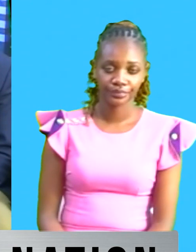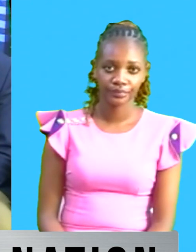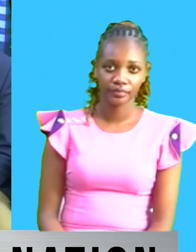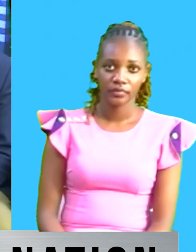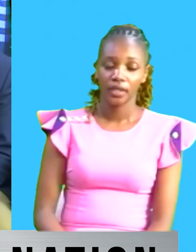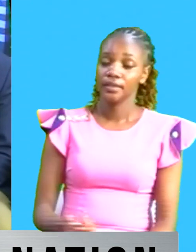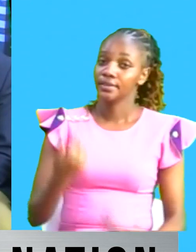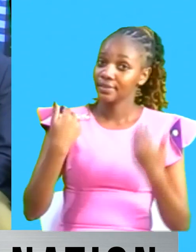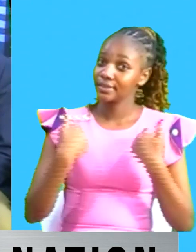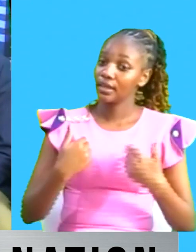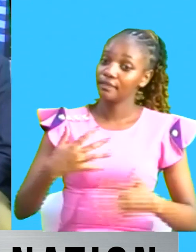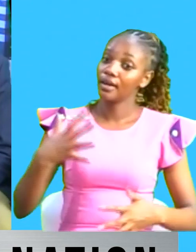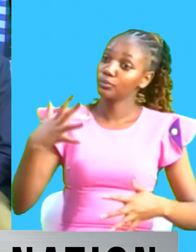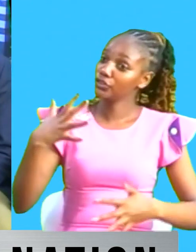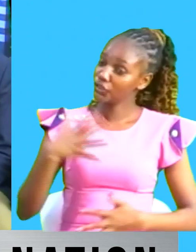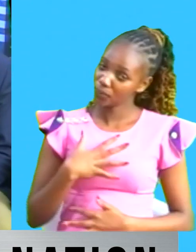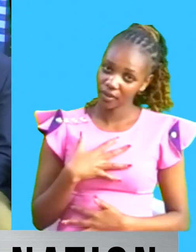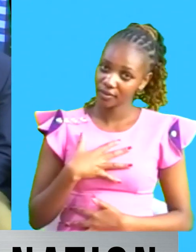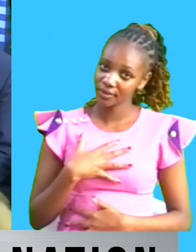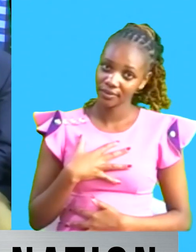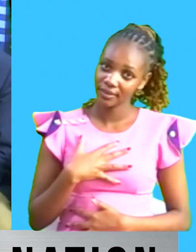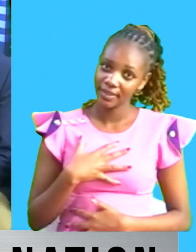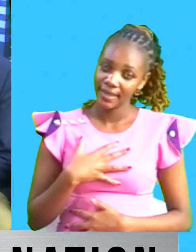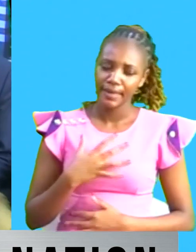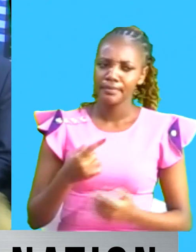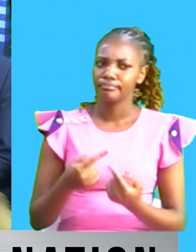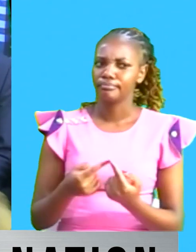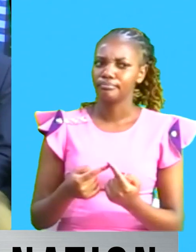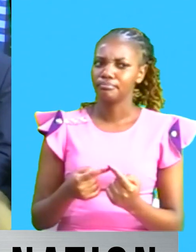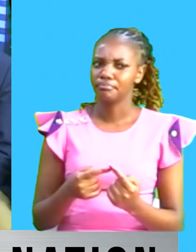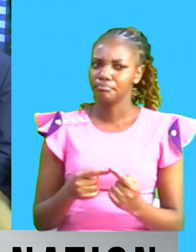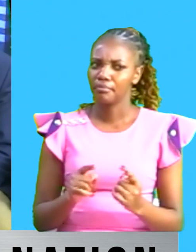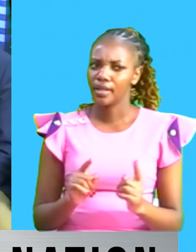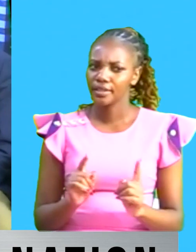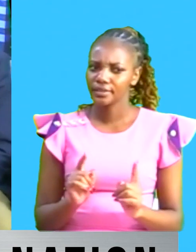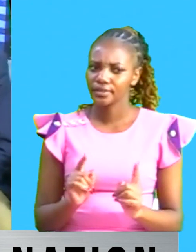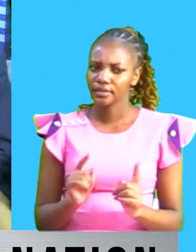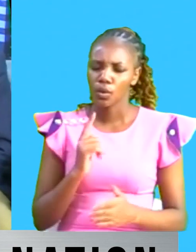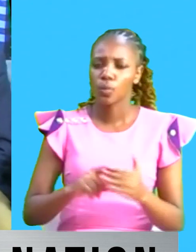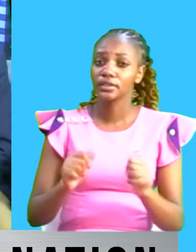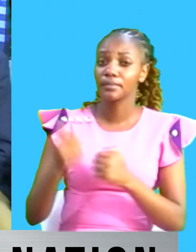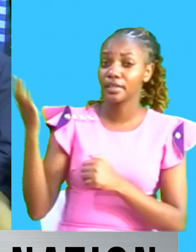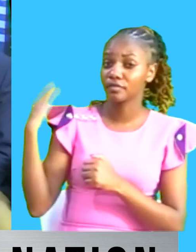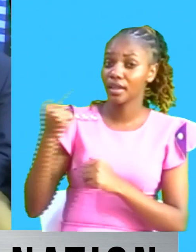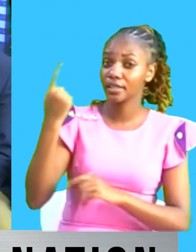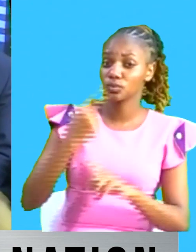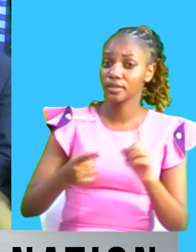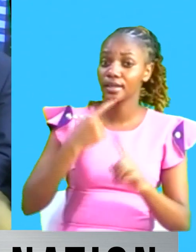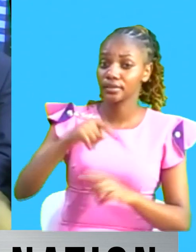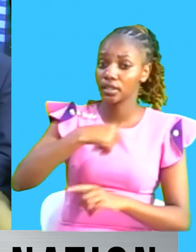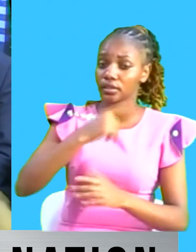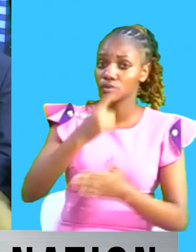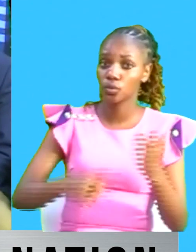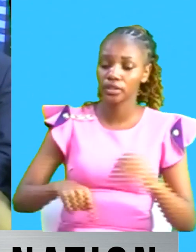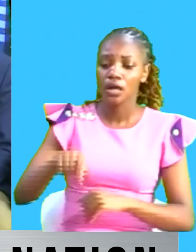really surprised we are in this scenario, but again, not really, because what has happened for the last 1 year tells us that we need to